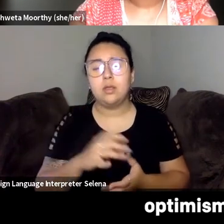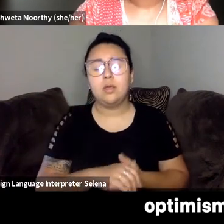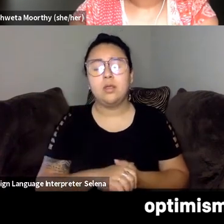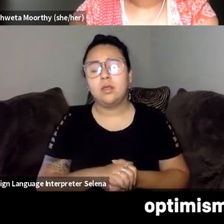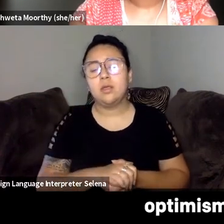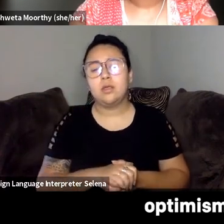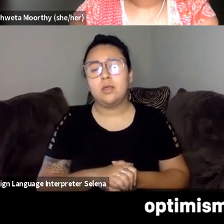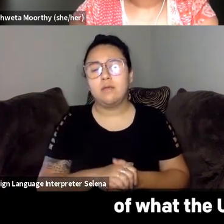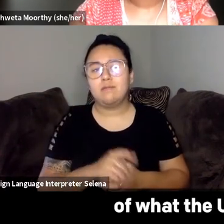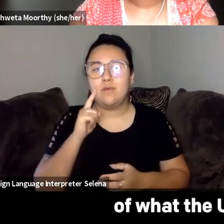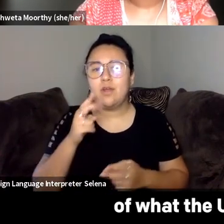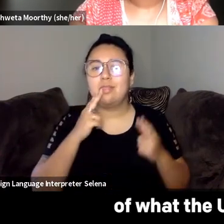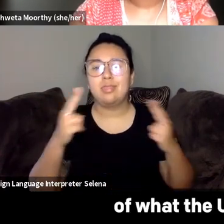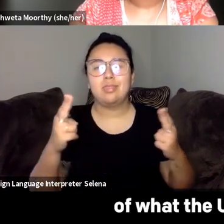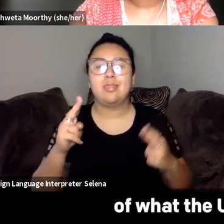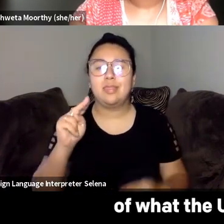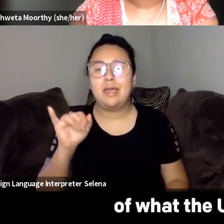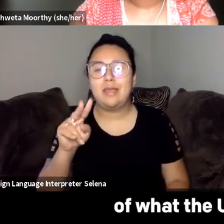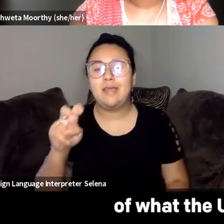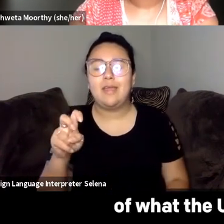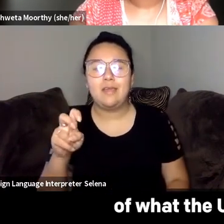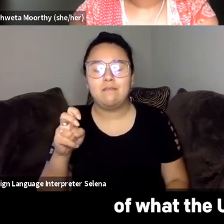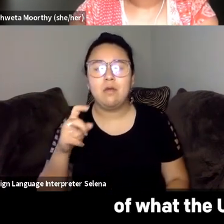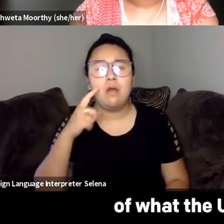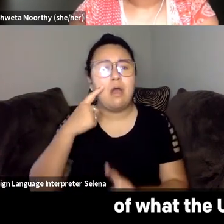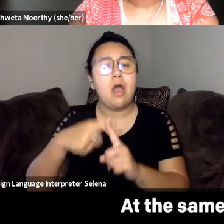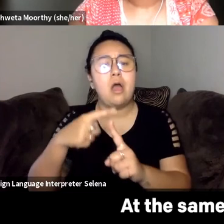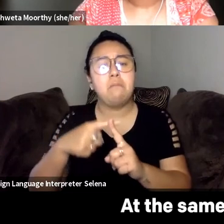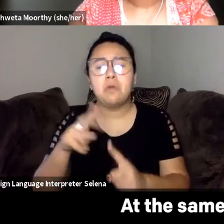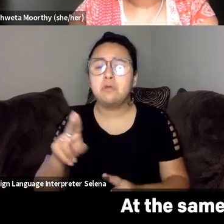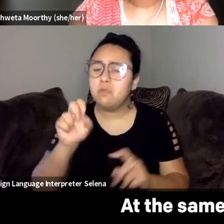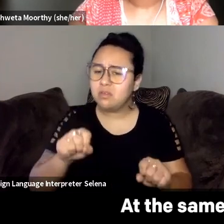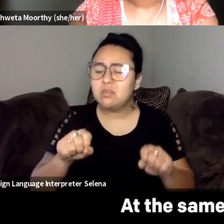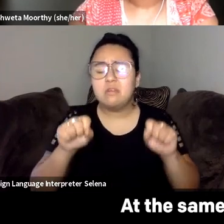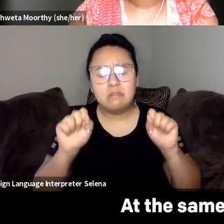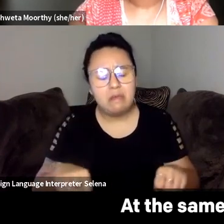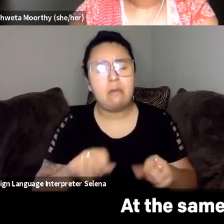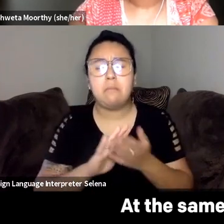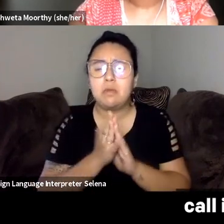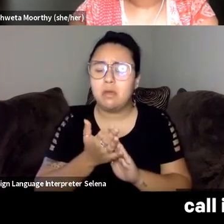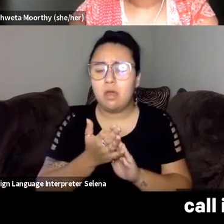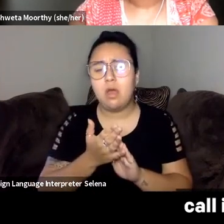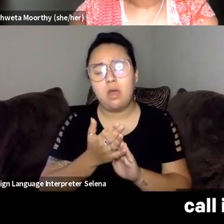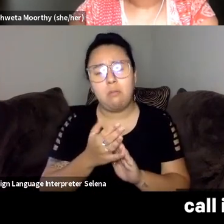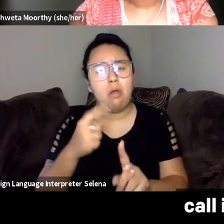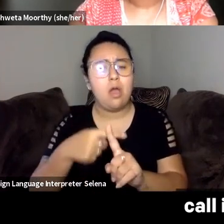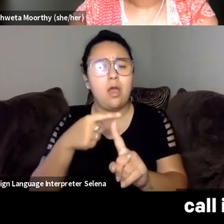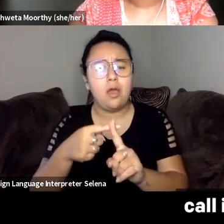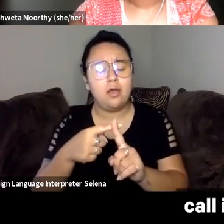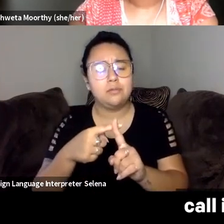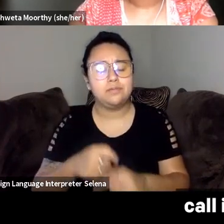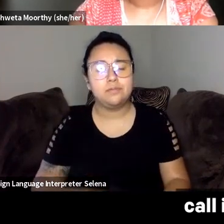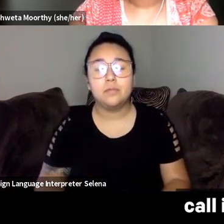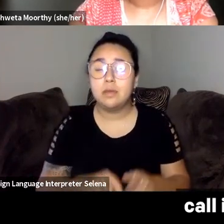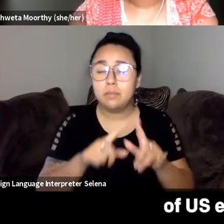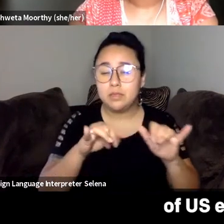optimism about the future of what the United States can be. At the same time, we could also call it a